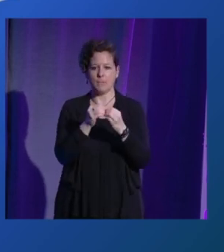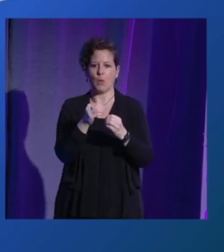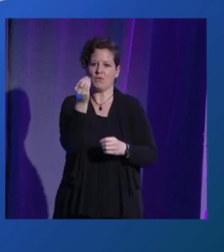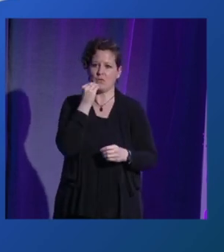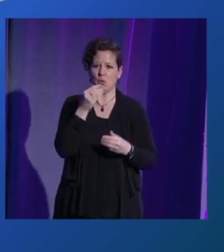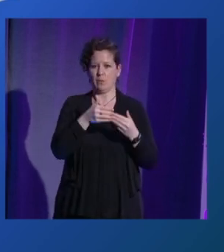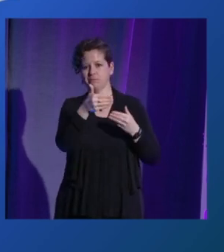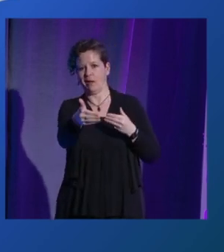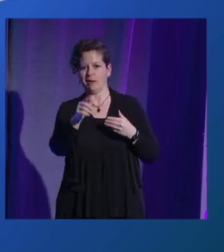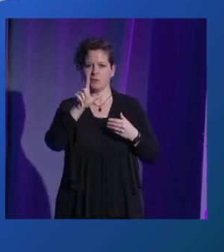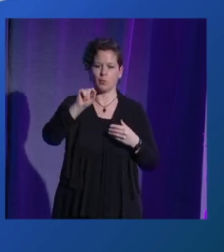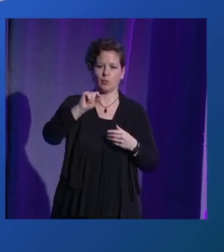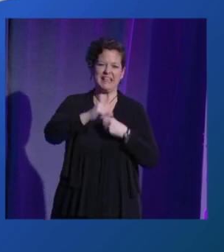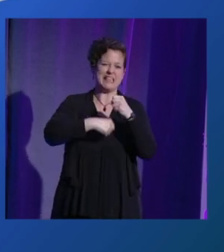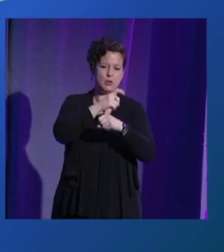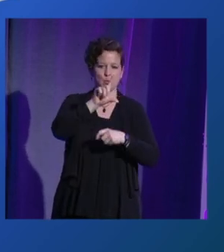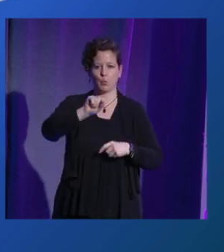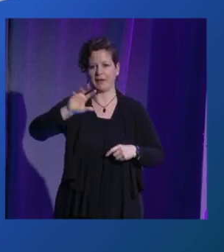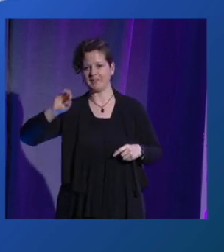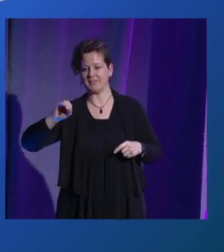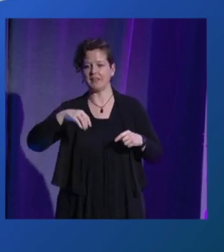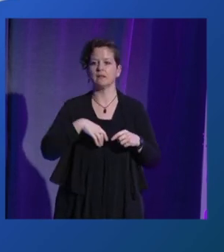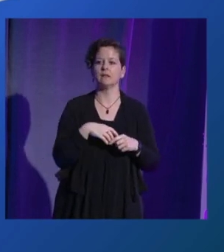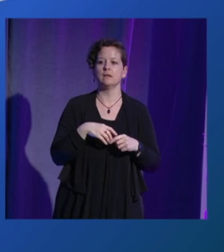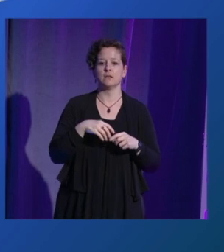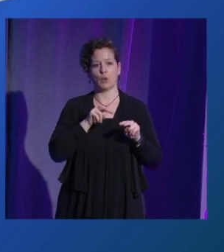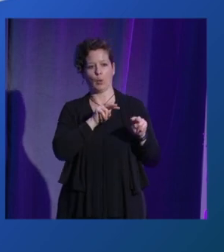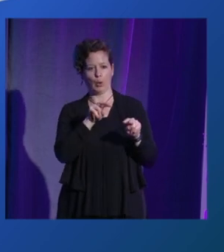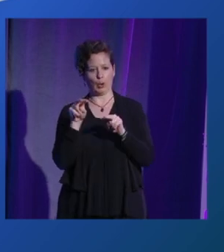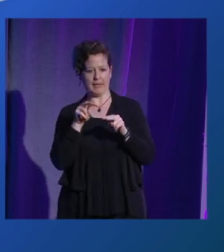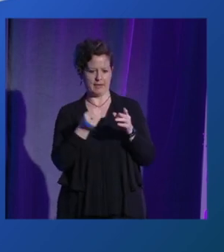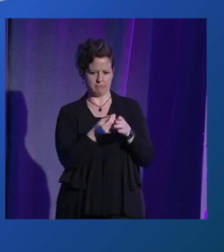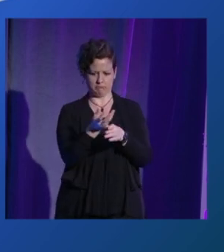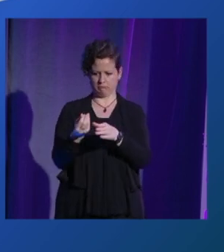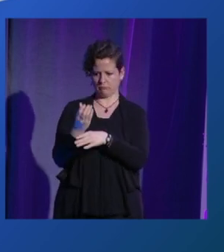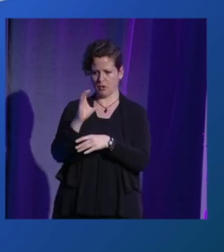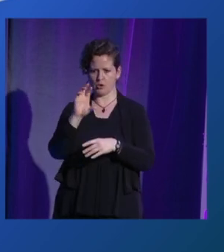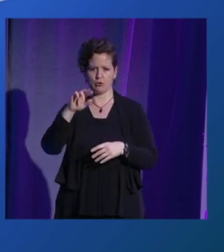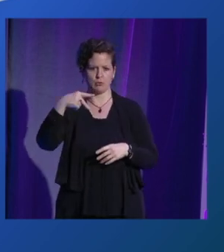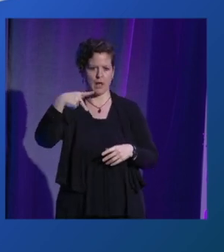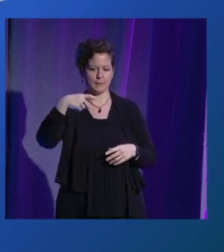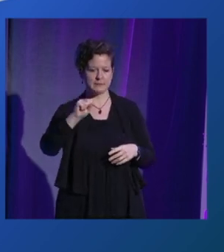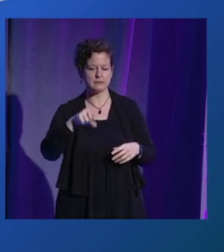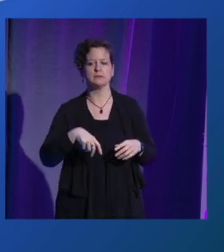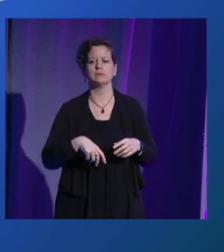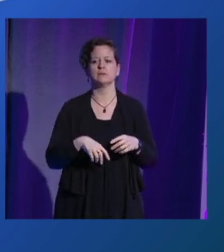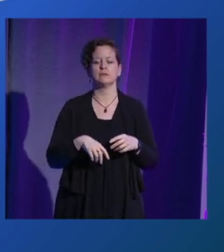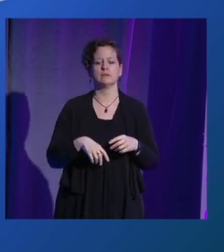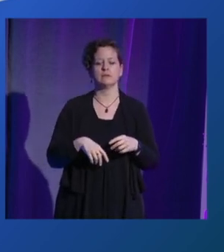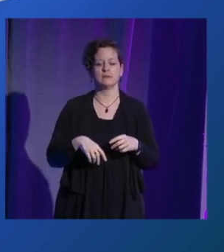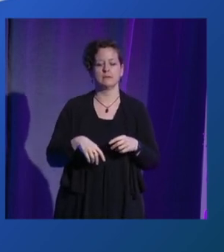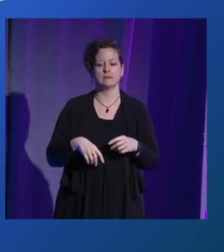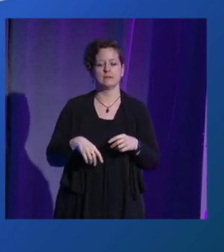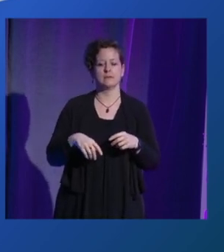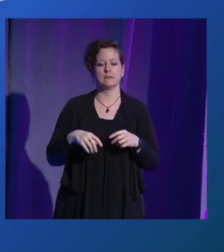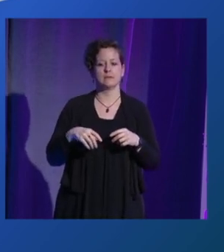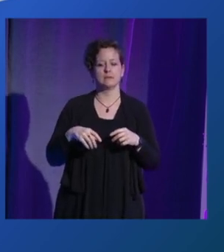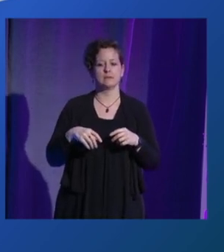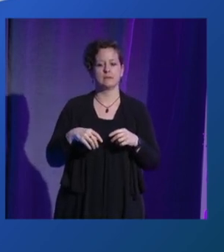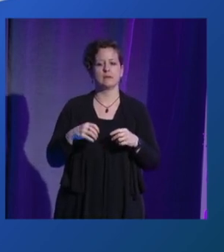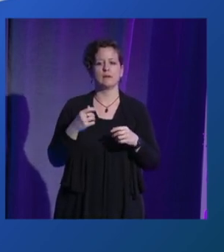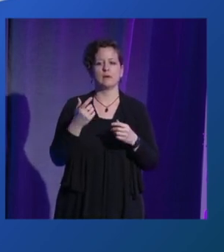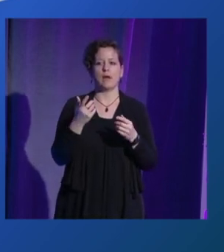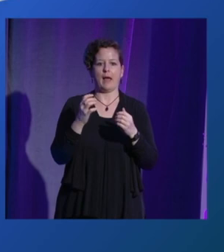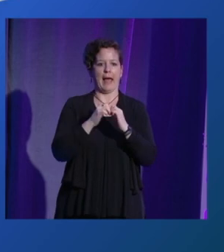get there and then crops how evolved for thousands of years maybe eight 10 thousand of years